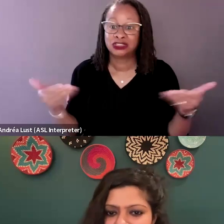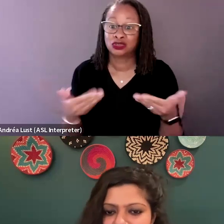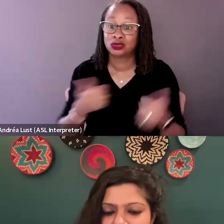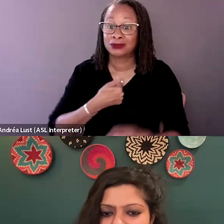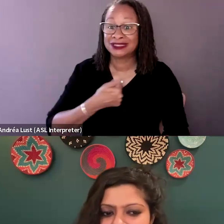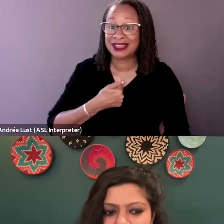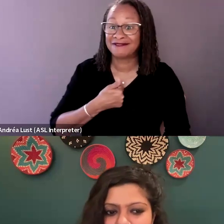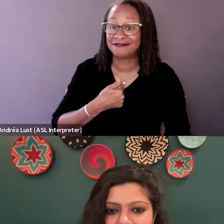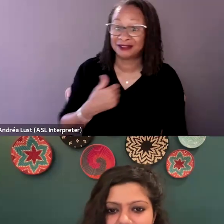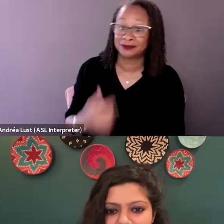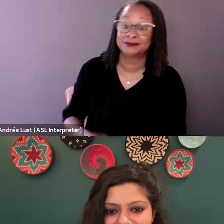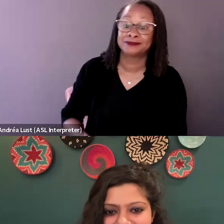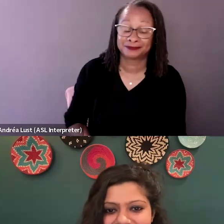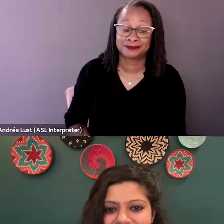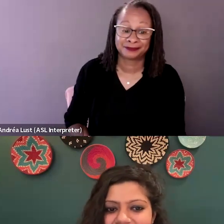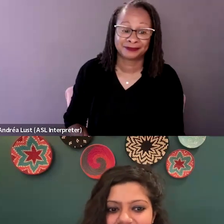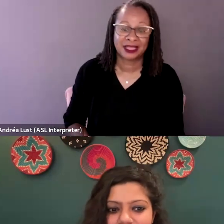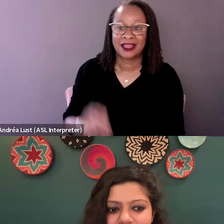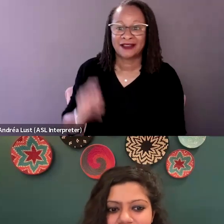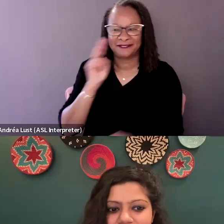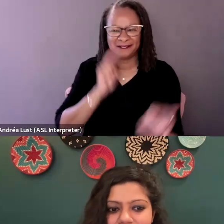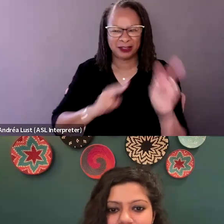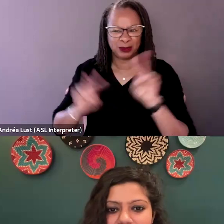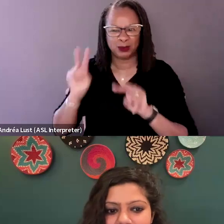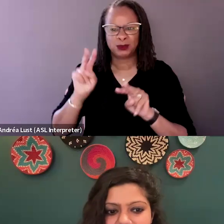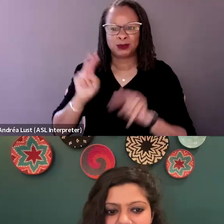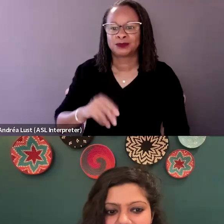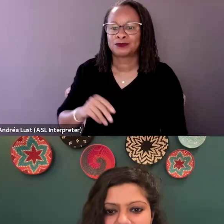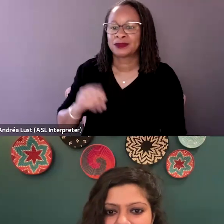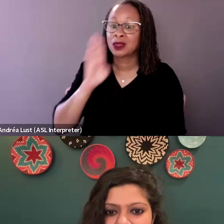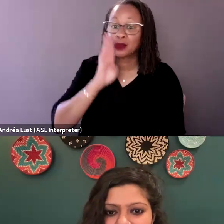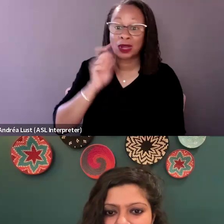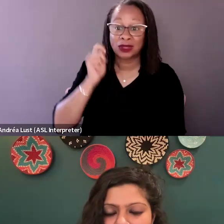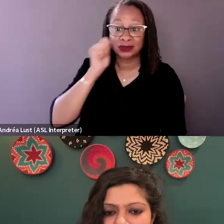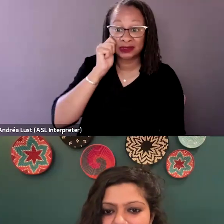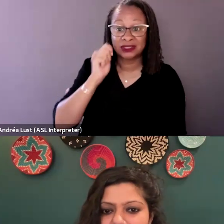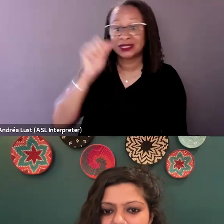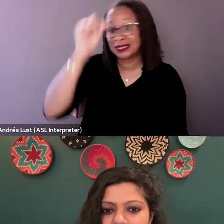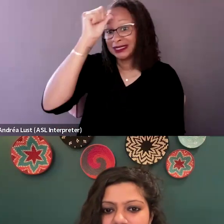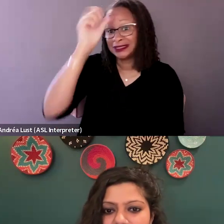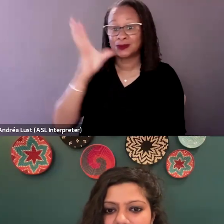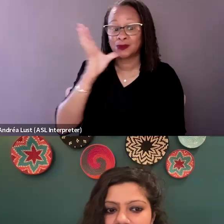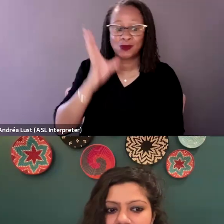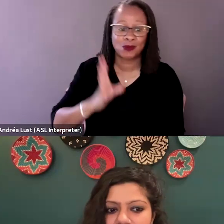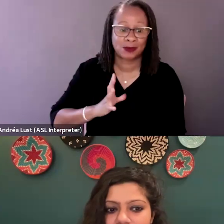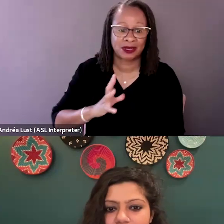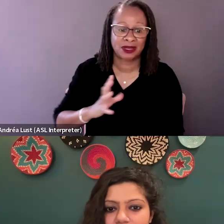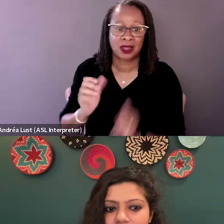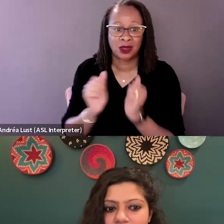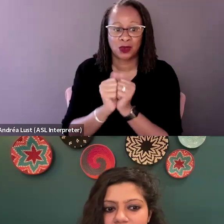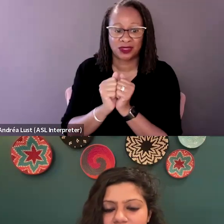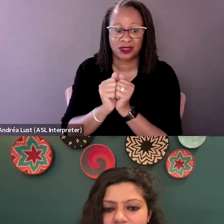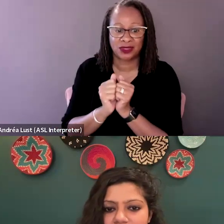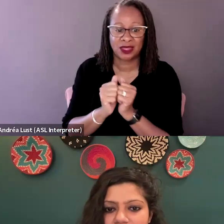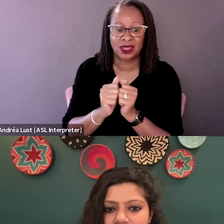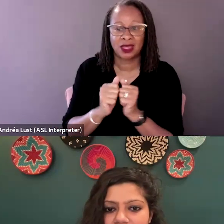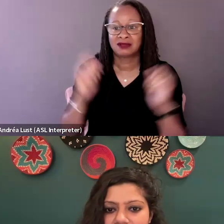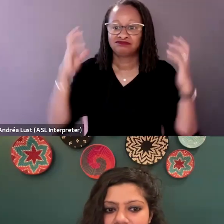us understand how do these funding structures impact the filmmaking process? How does one navigate the very crucial roles of being